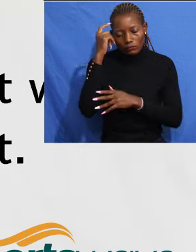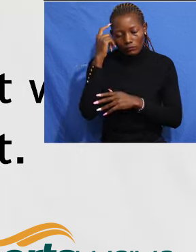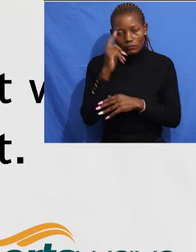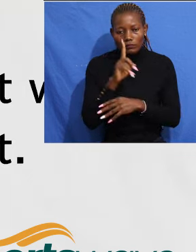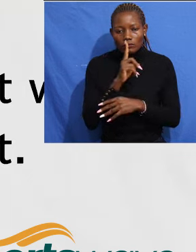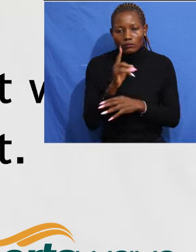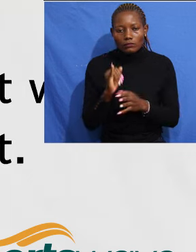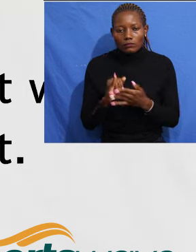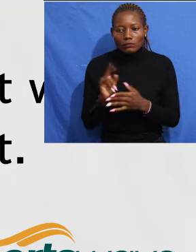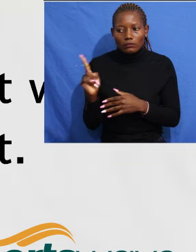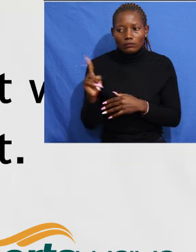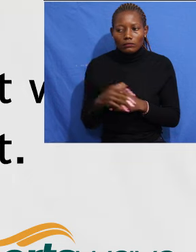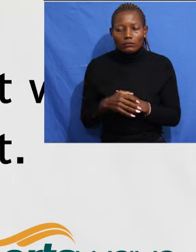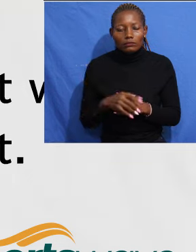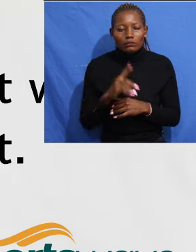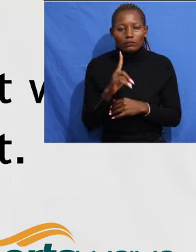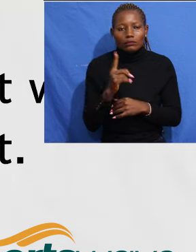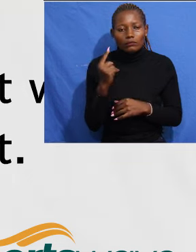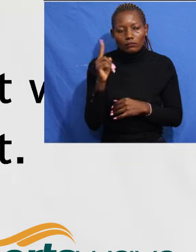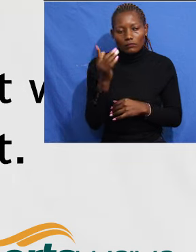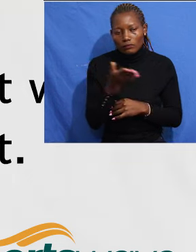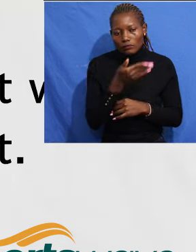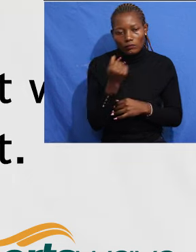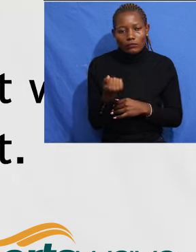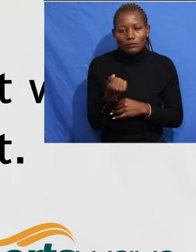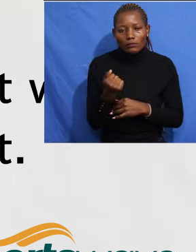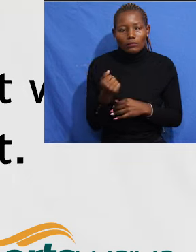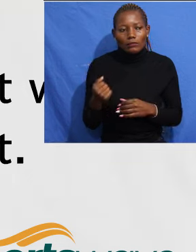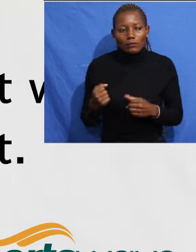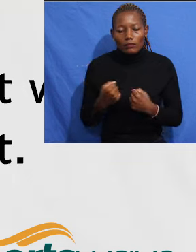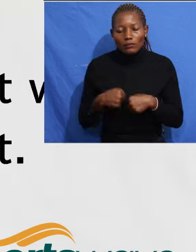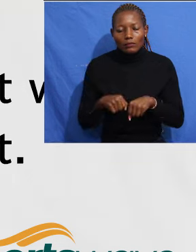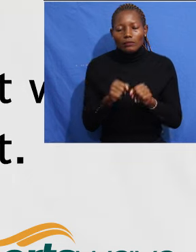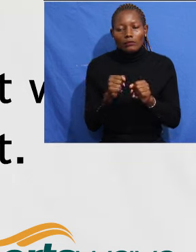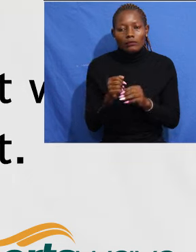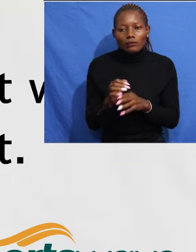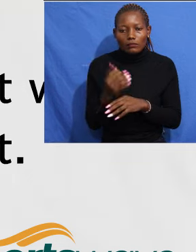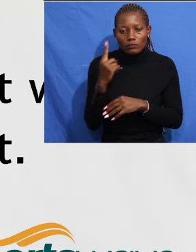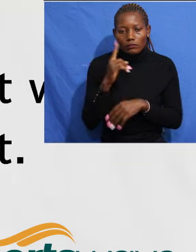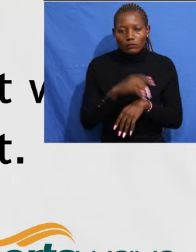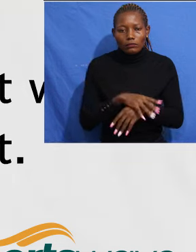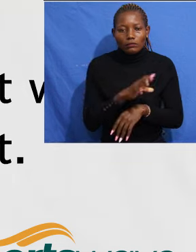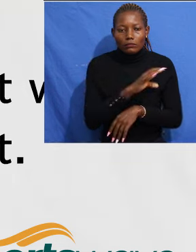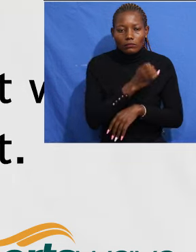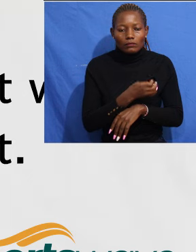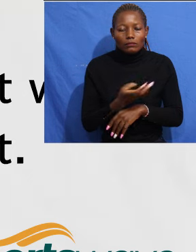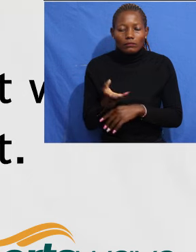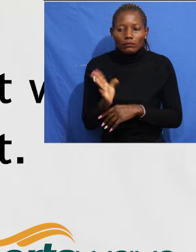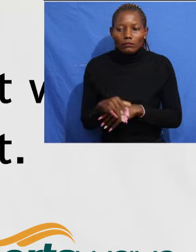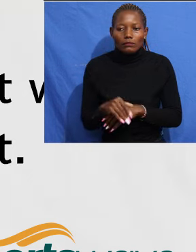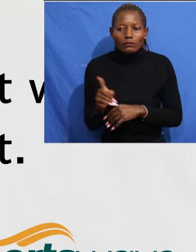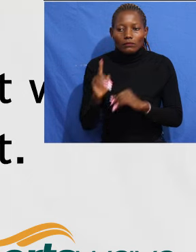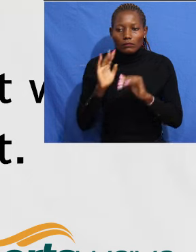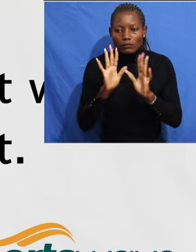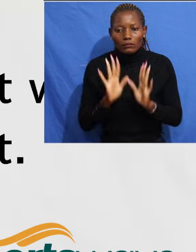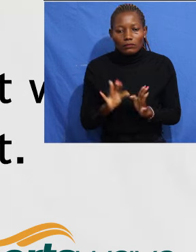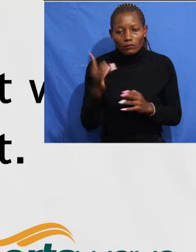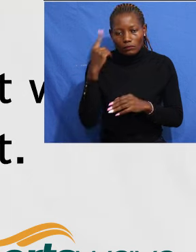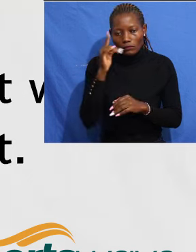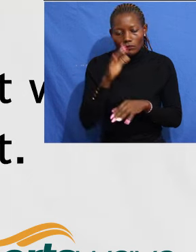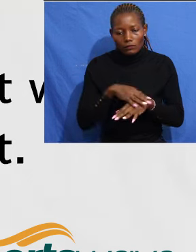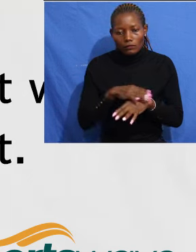is one of the most effective recovery strategies. Sleep is essential for maintaining our physical and cognitive performance,